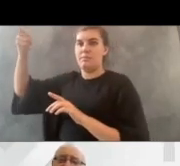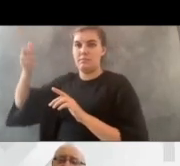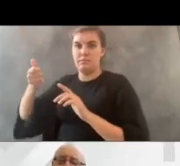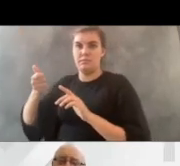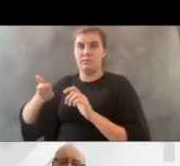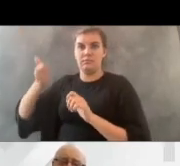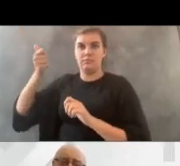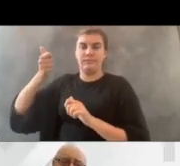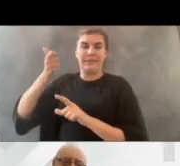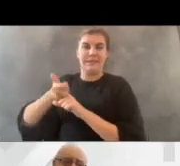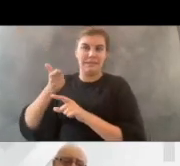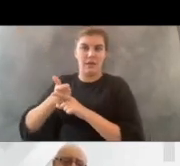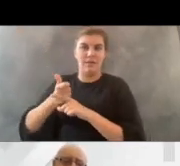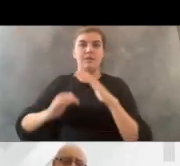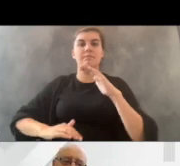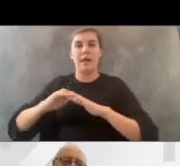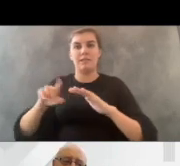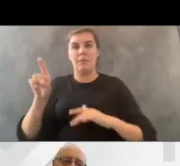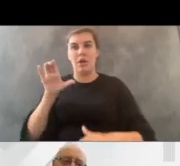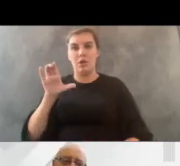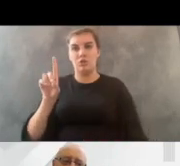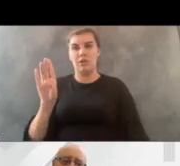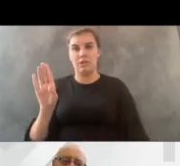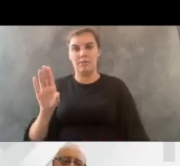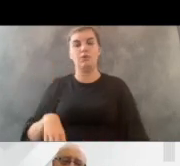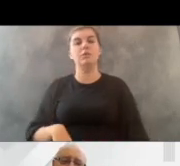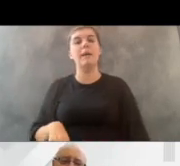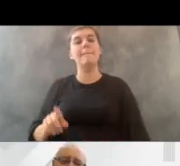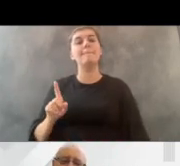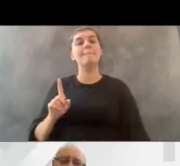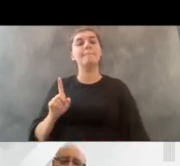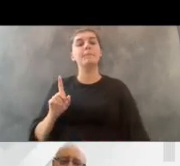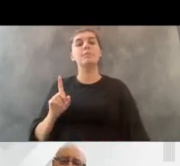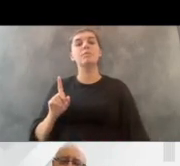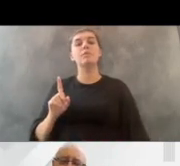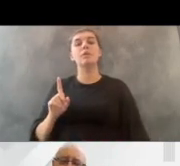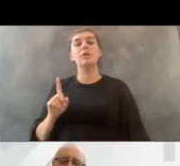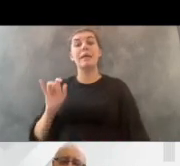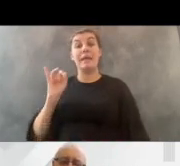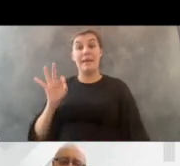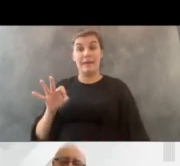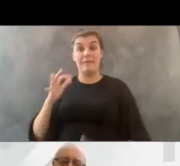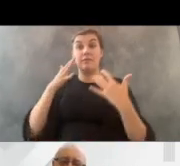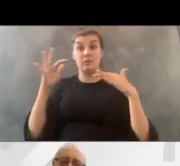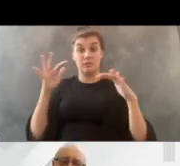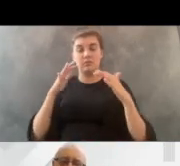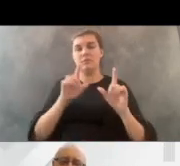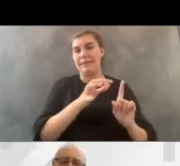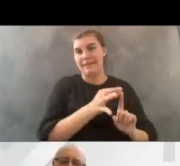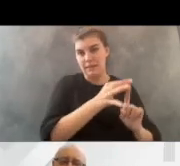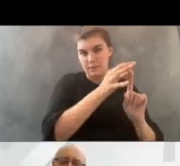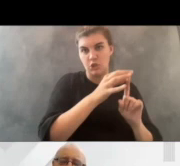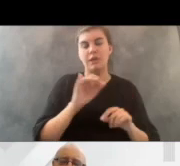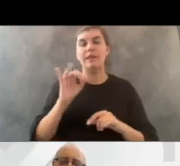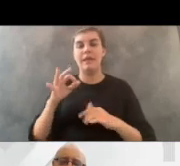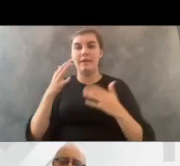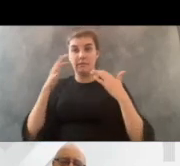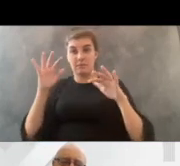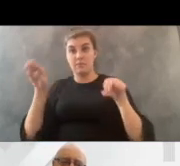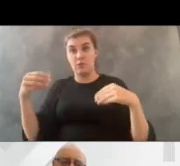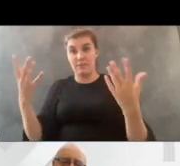operating status of the traffic control signal is not required. So let me try to explain these 2 situations to you.